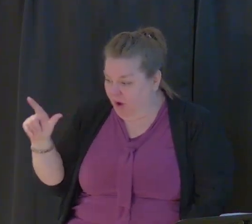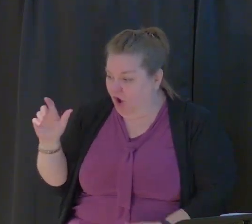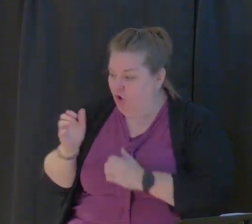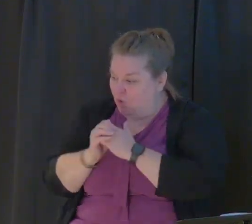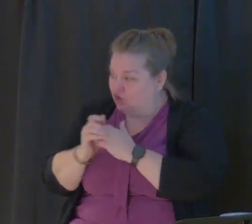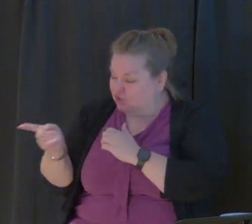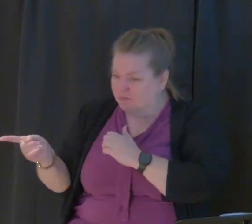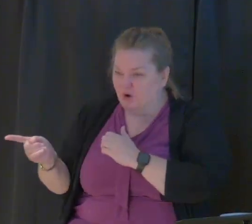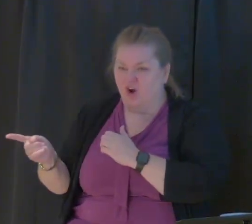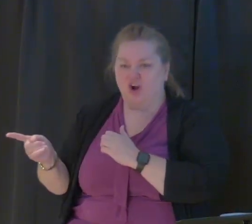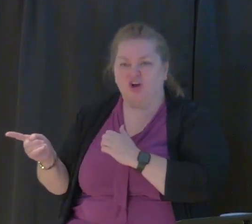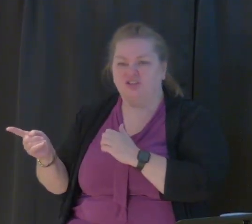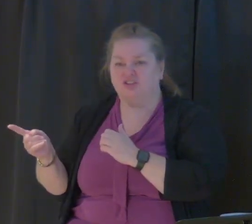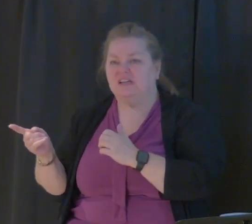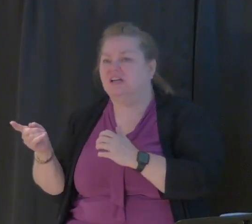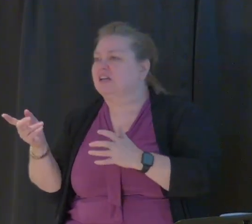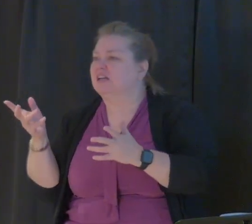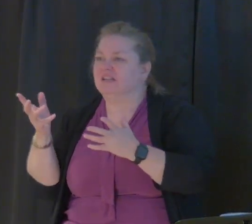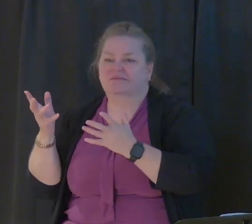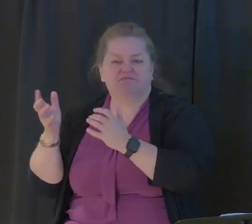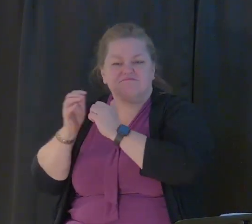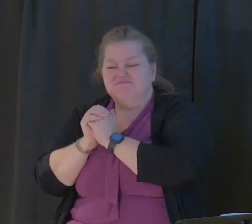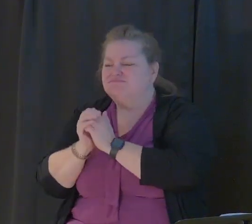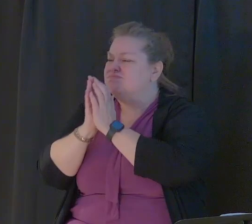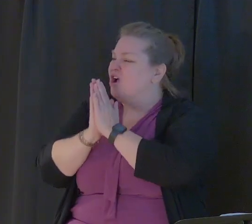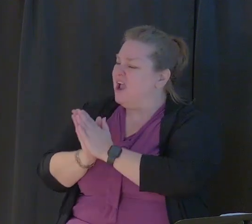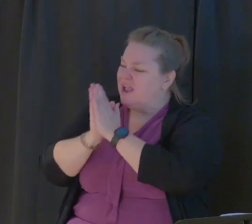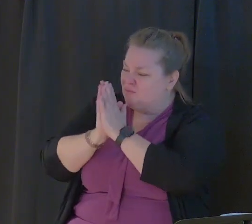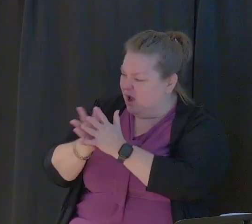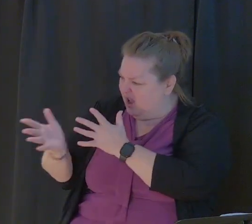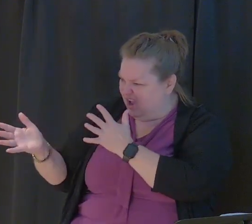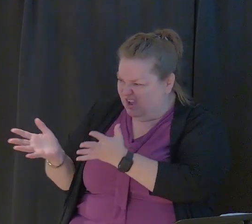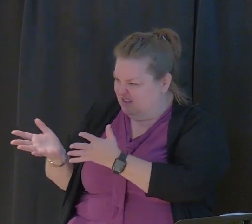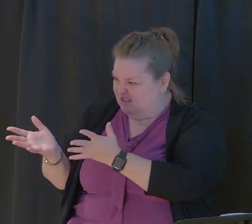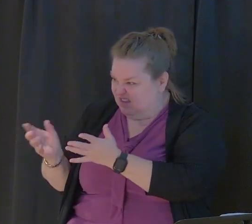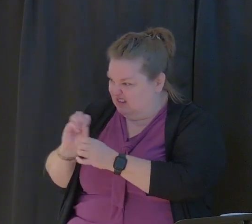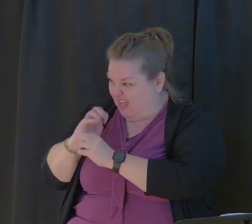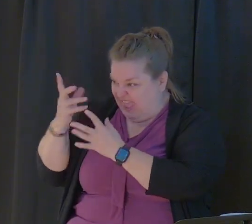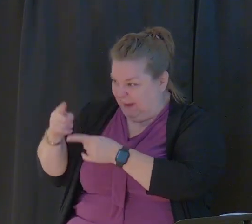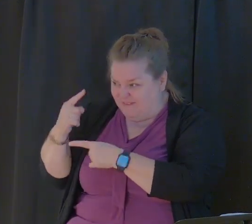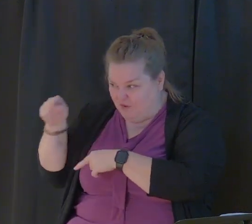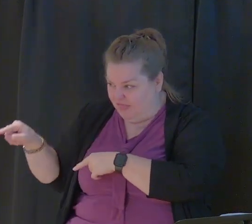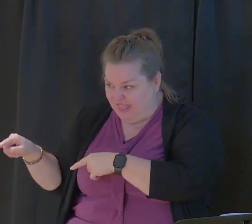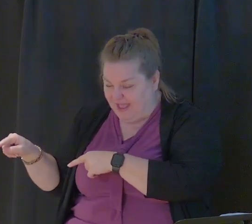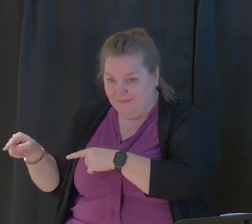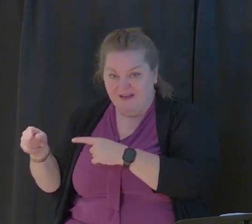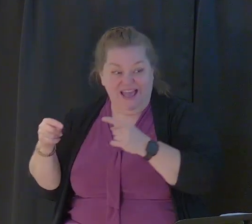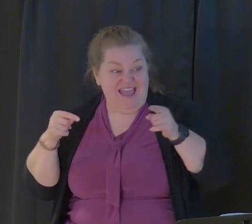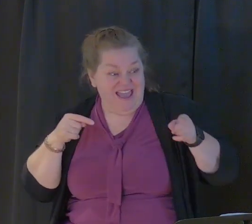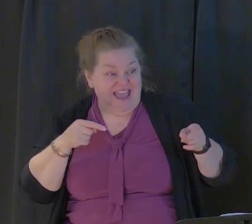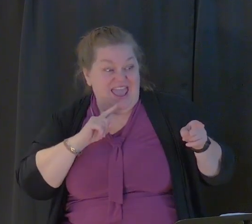give their life to God because of what he did. Things are great.